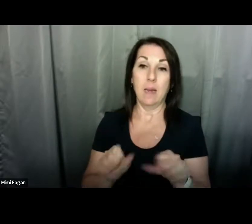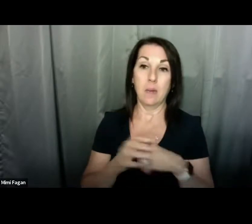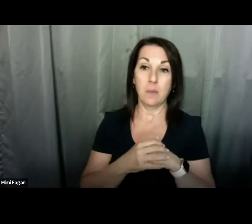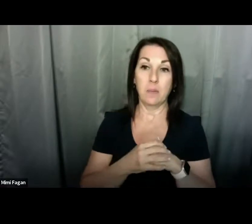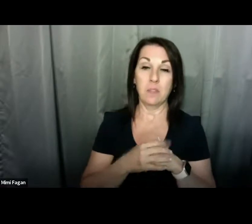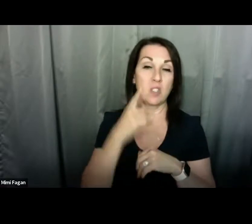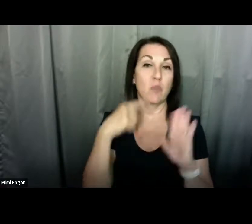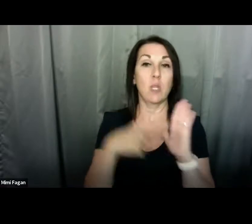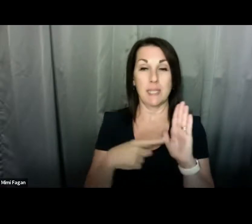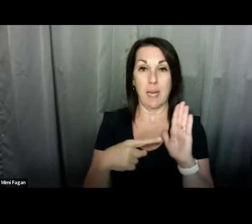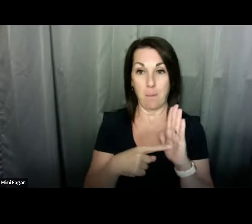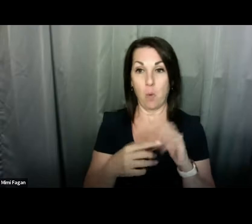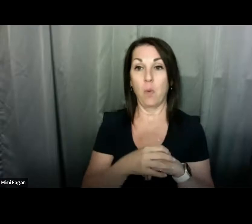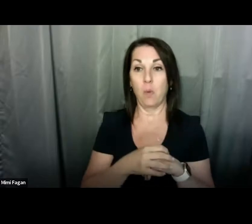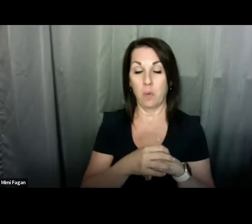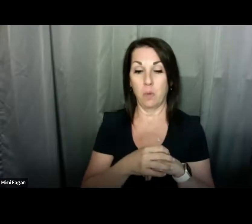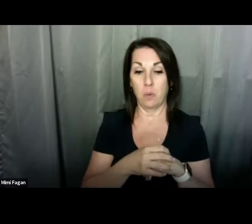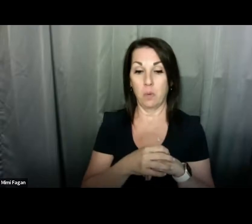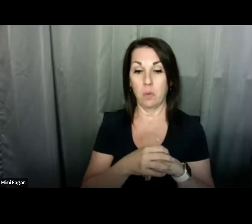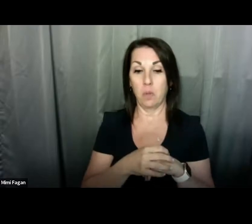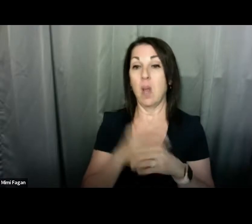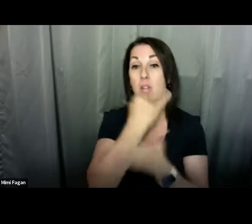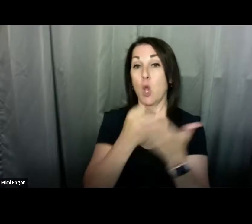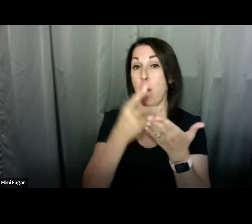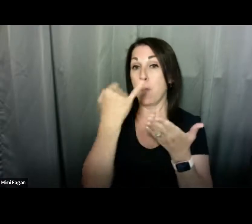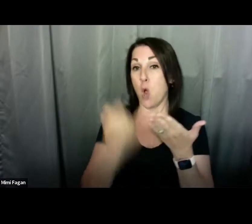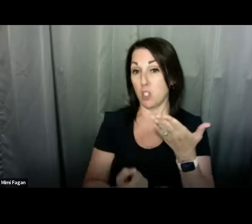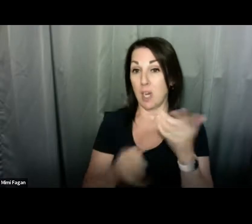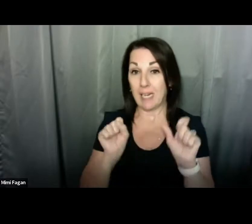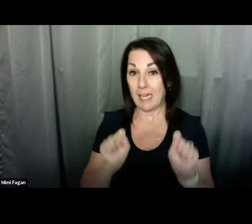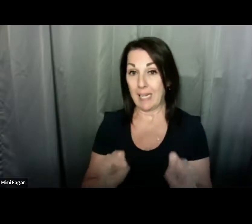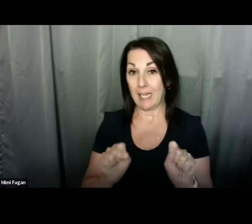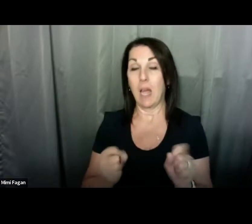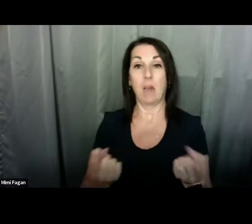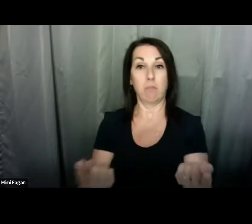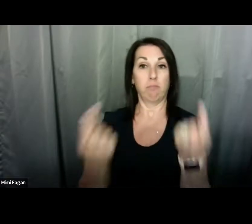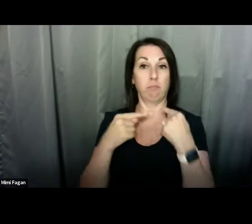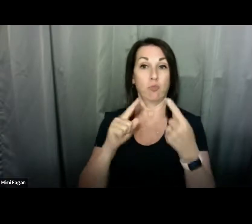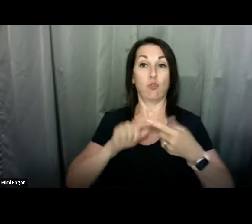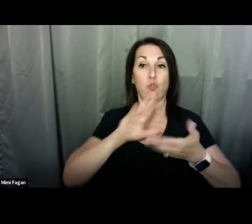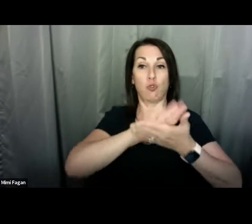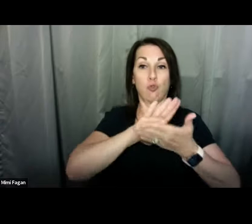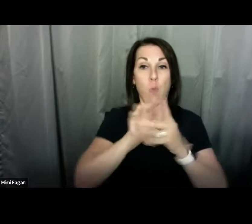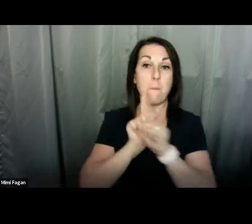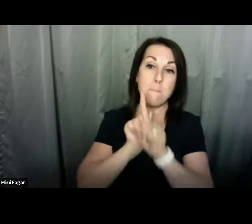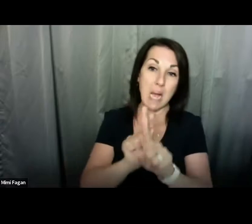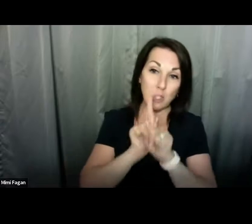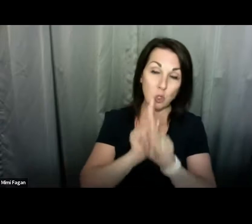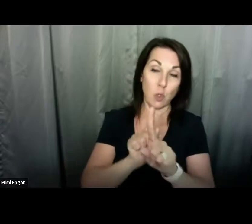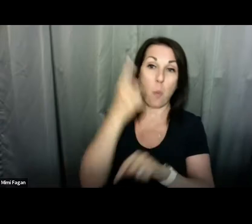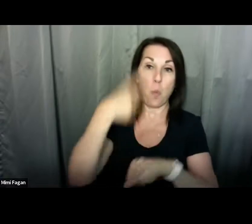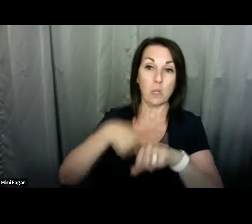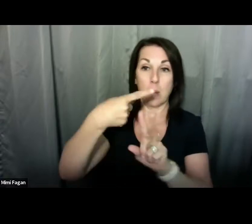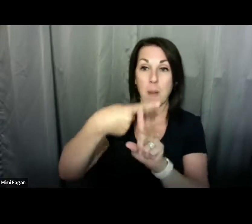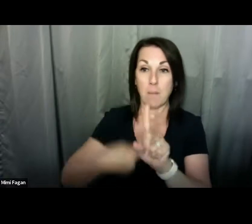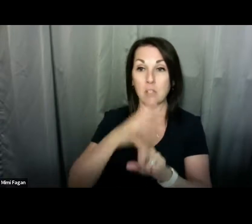for instance, through the art project, we can bring them to the school. We'll mentor them once a month,